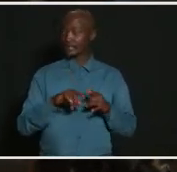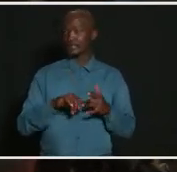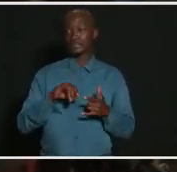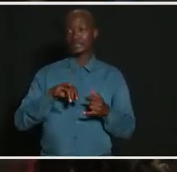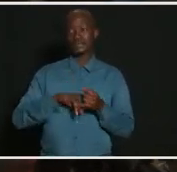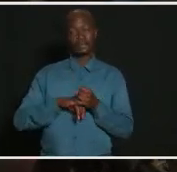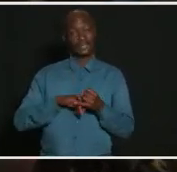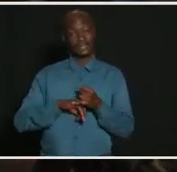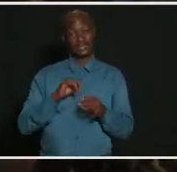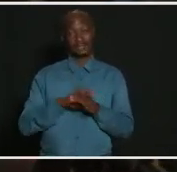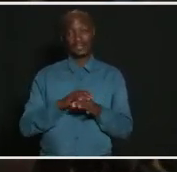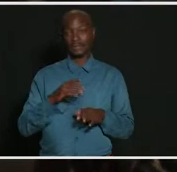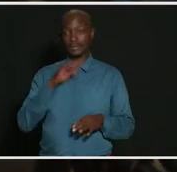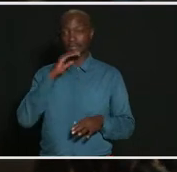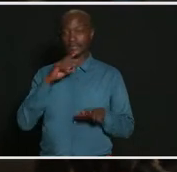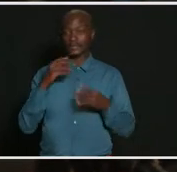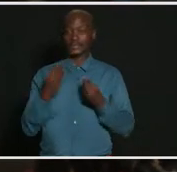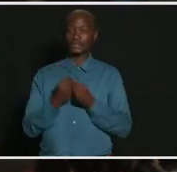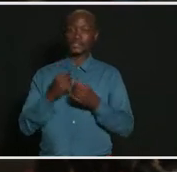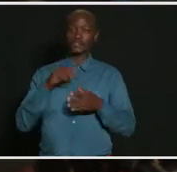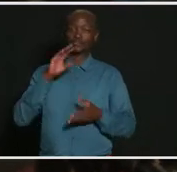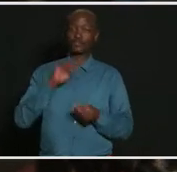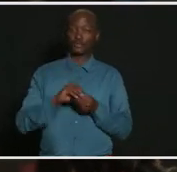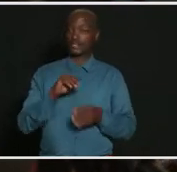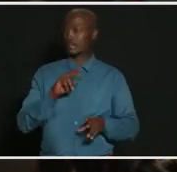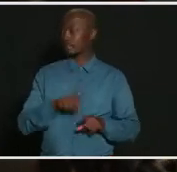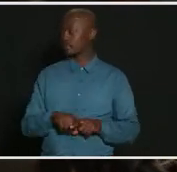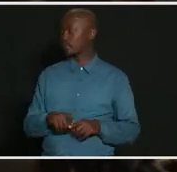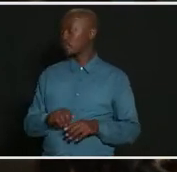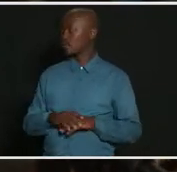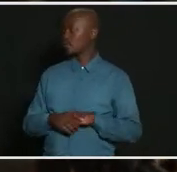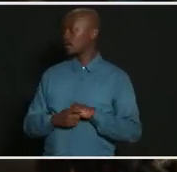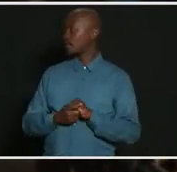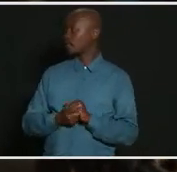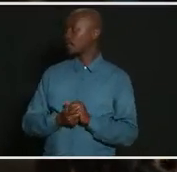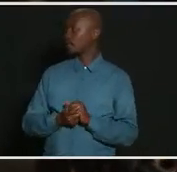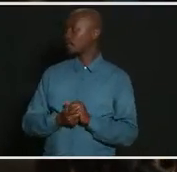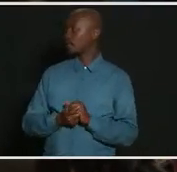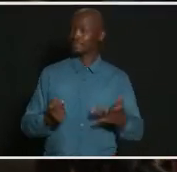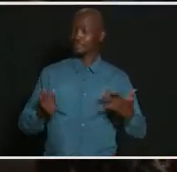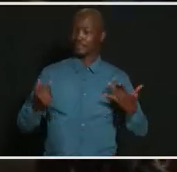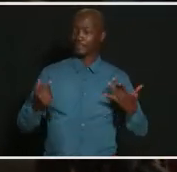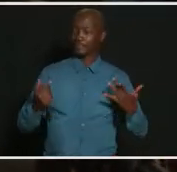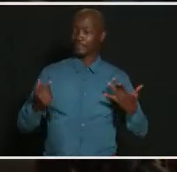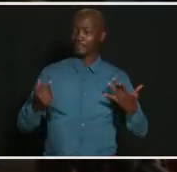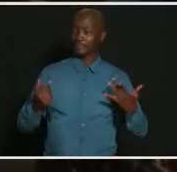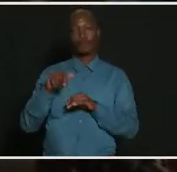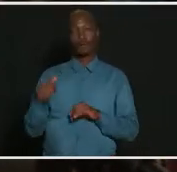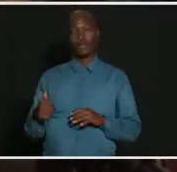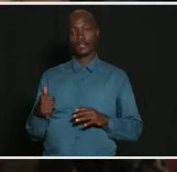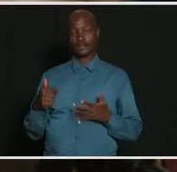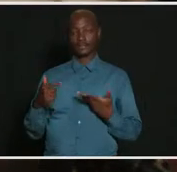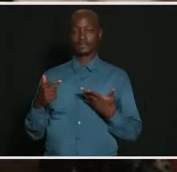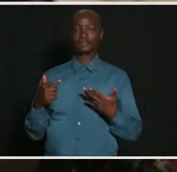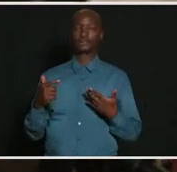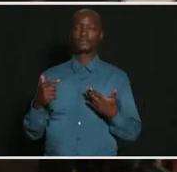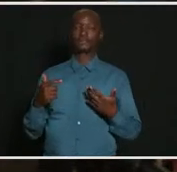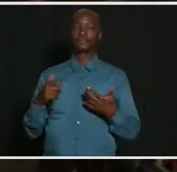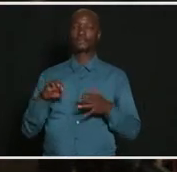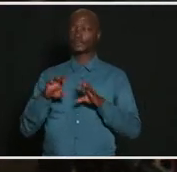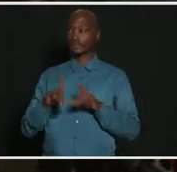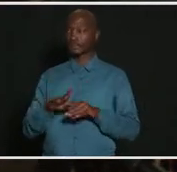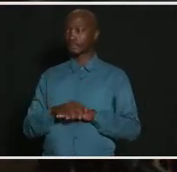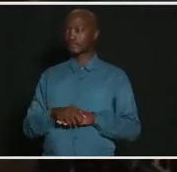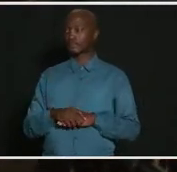something totally different to different people was the success based on Caps or other curriculum what